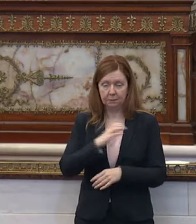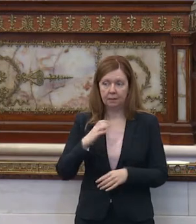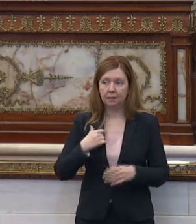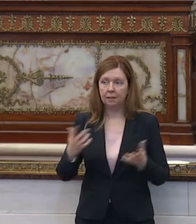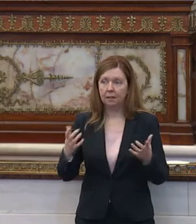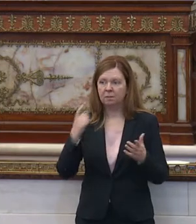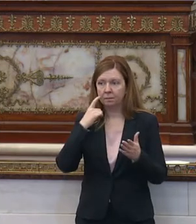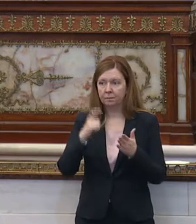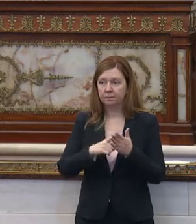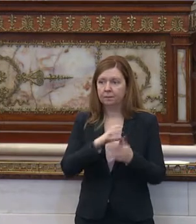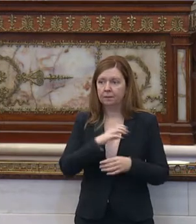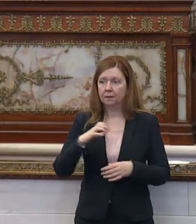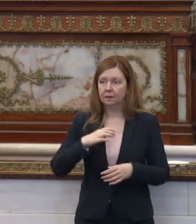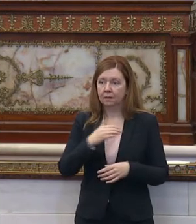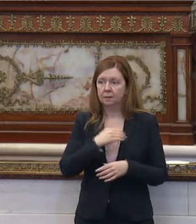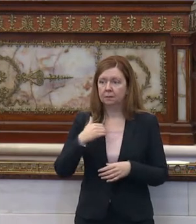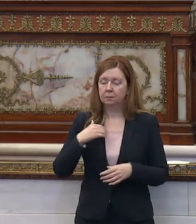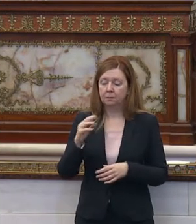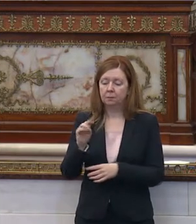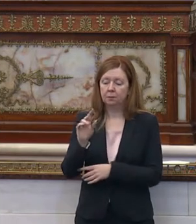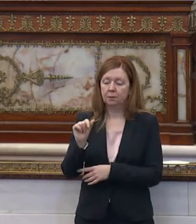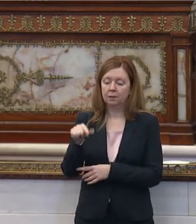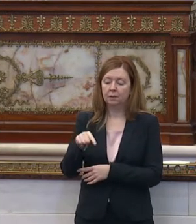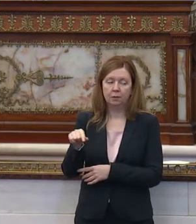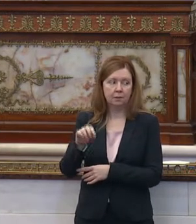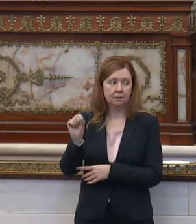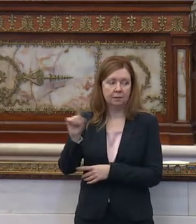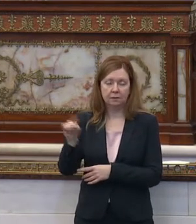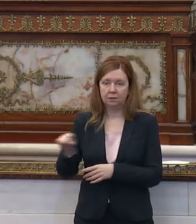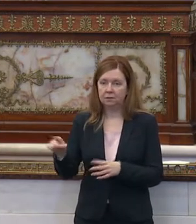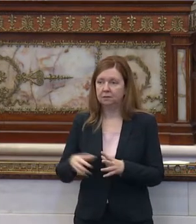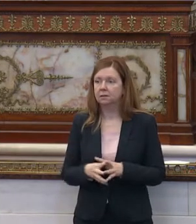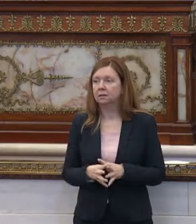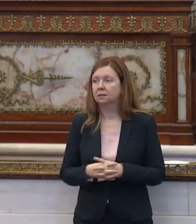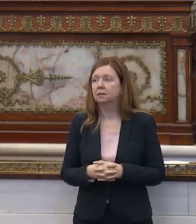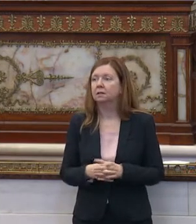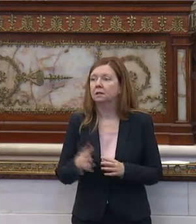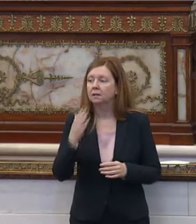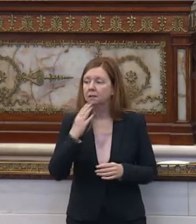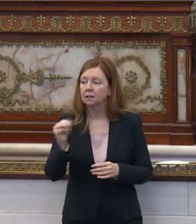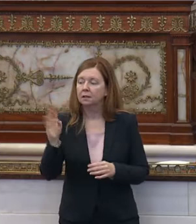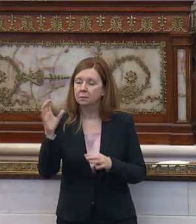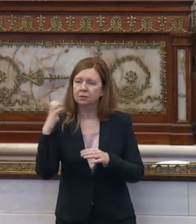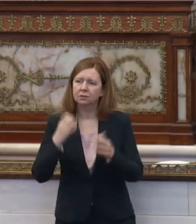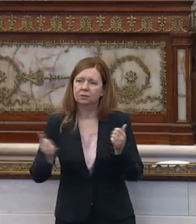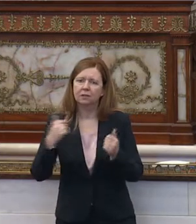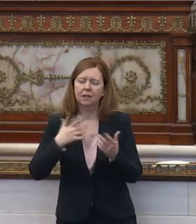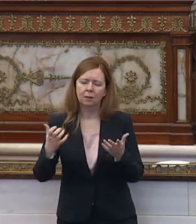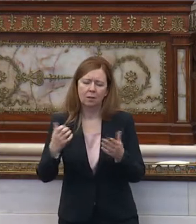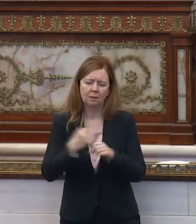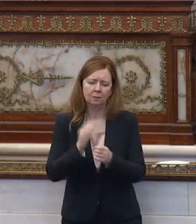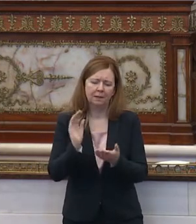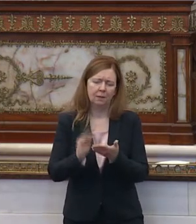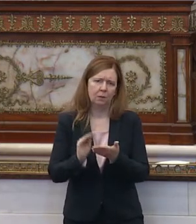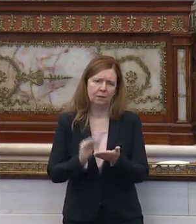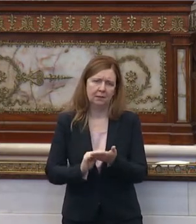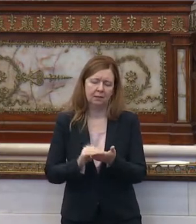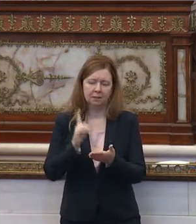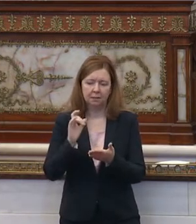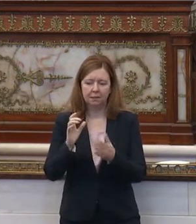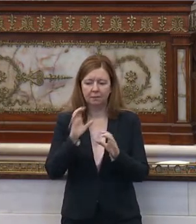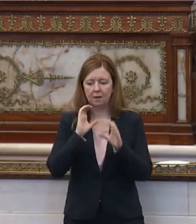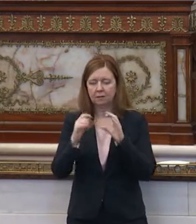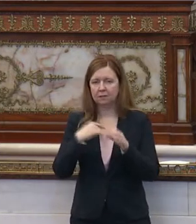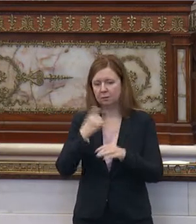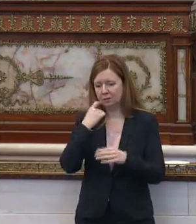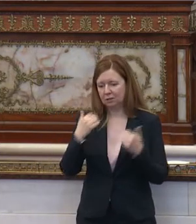I would like to recognize Councilmember Maria Kiona Sanchez. Thank you, Mr. Chair. I just wanted to make a notation, given the conversation